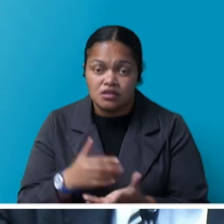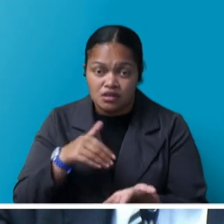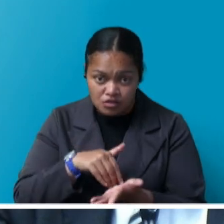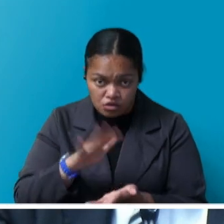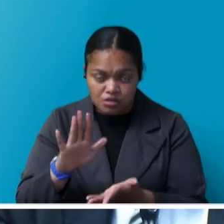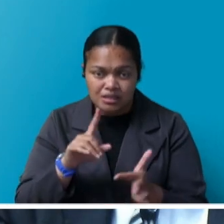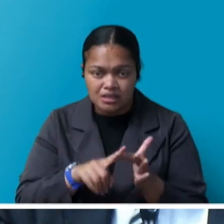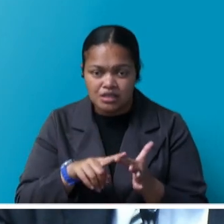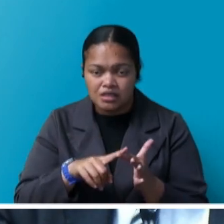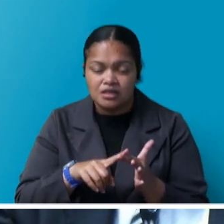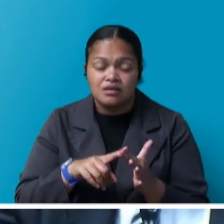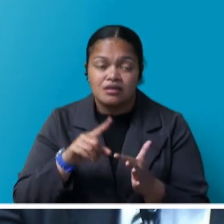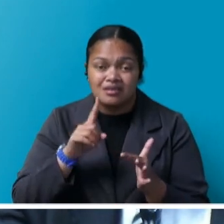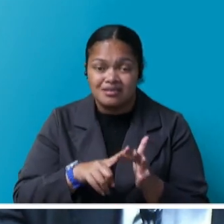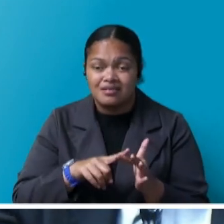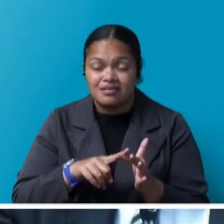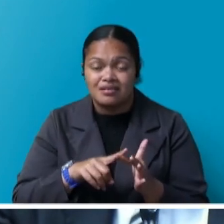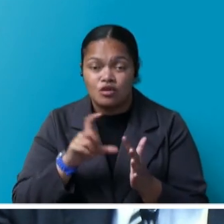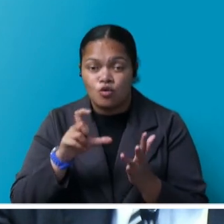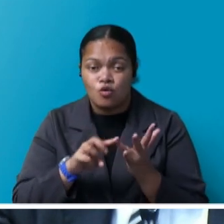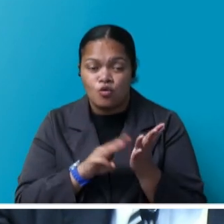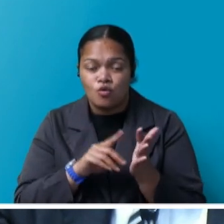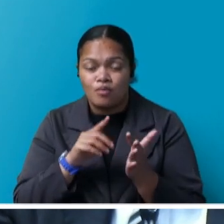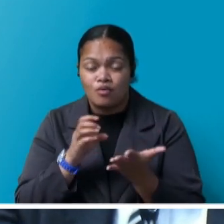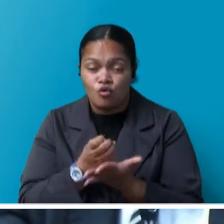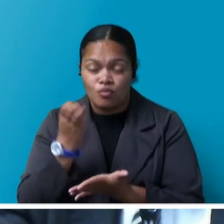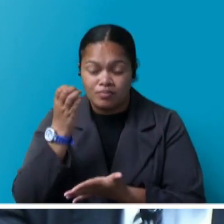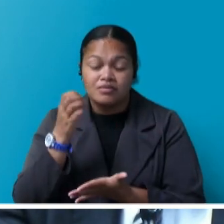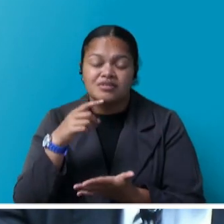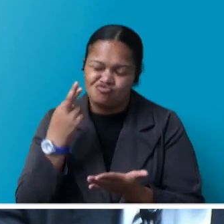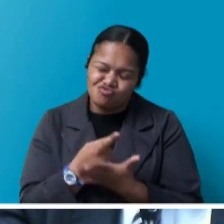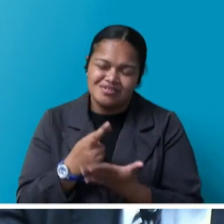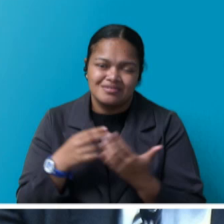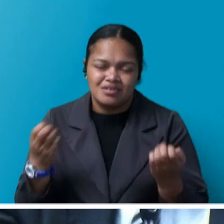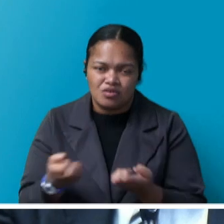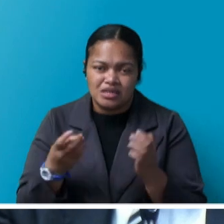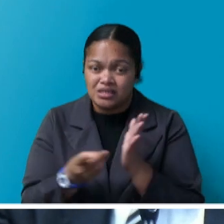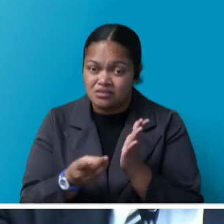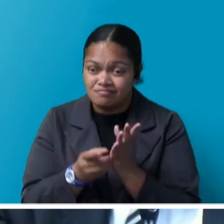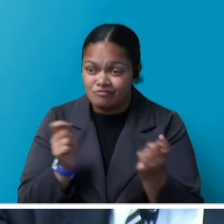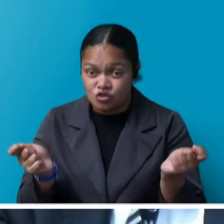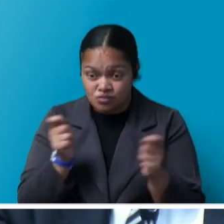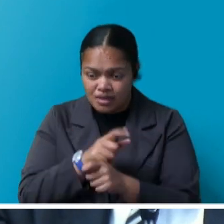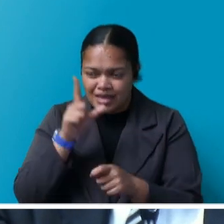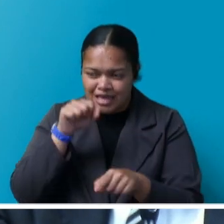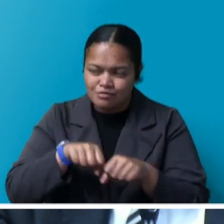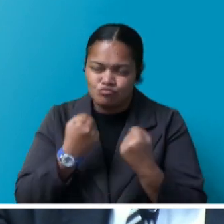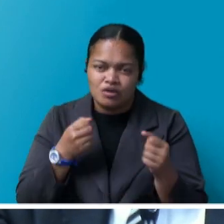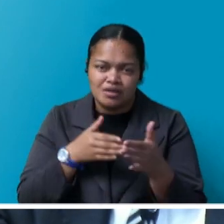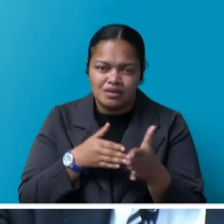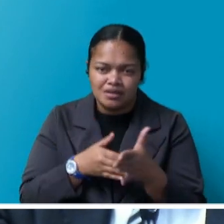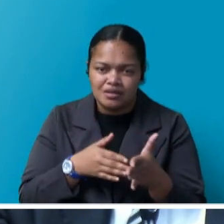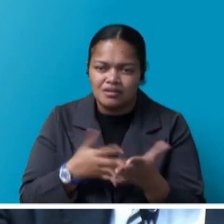e-commerce strategy 2024-2028 is particularly encouraging, Mr. Speaker, sir, as digital transformation can bridge the gap between